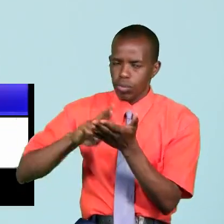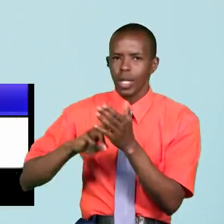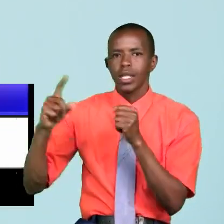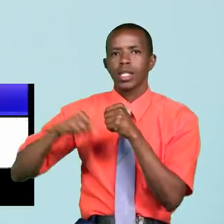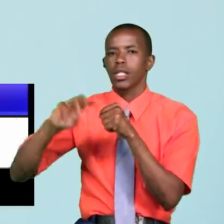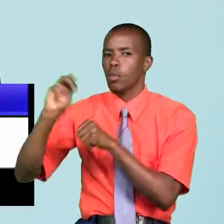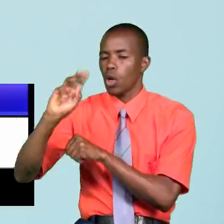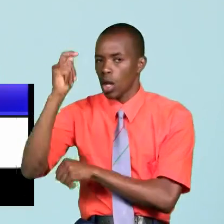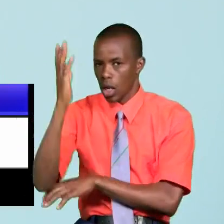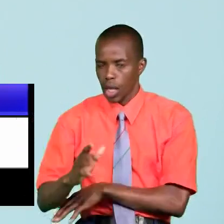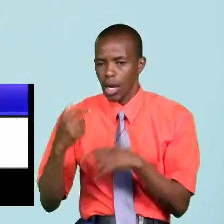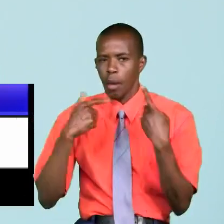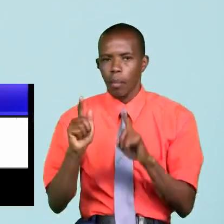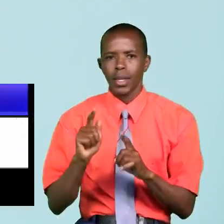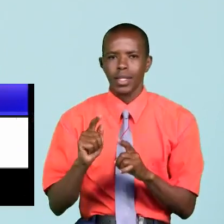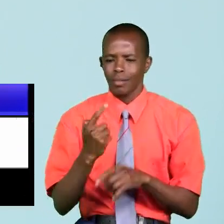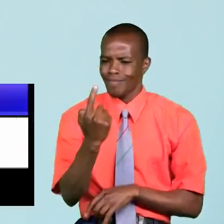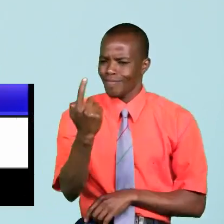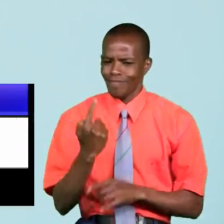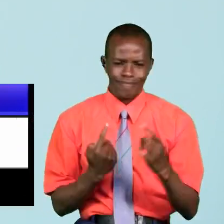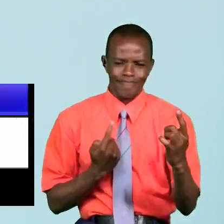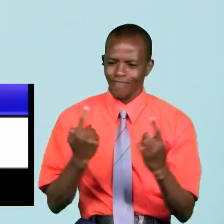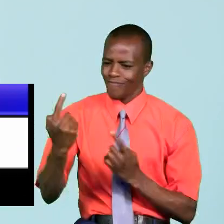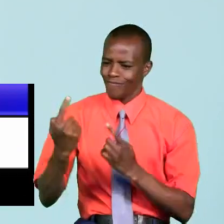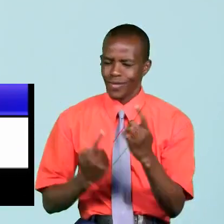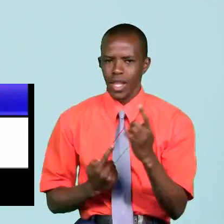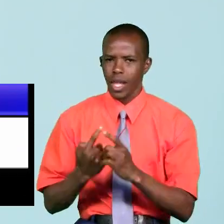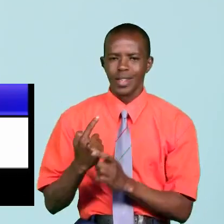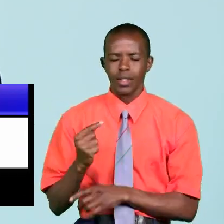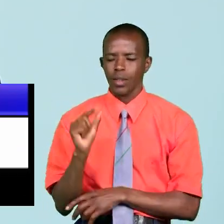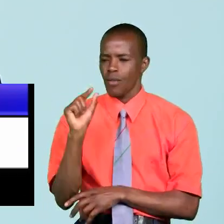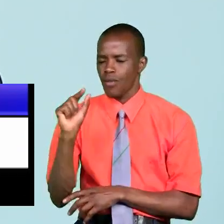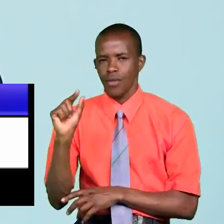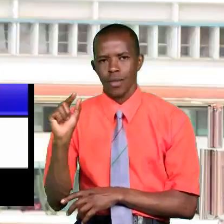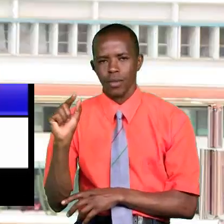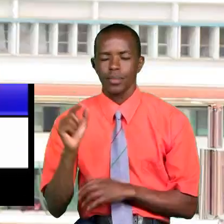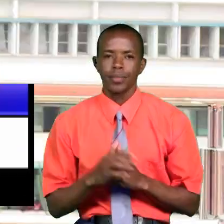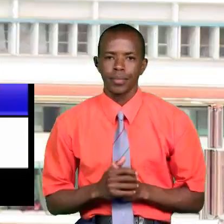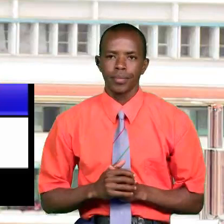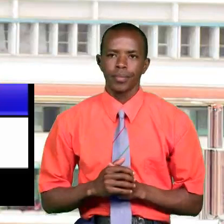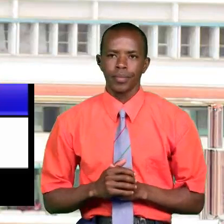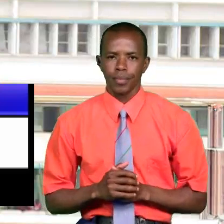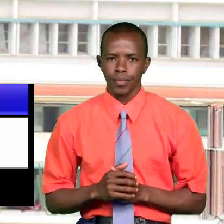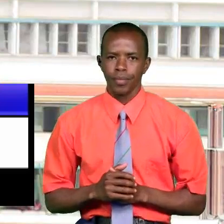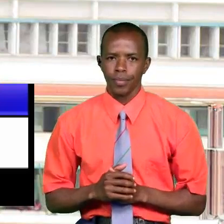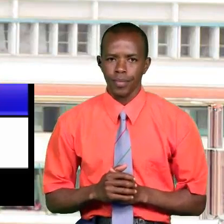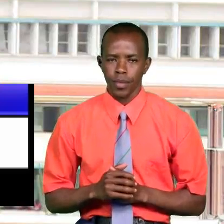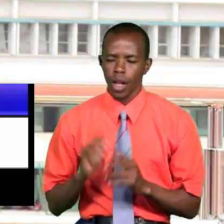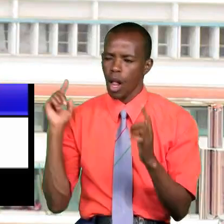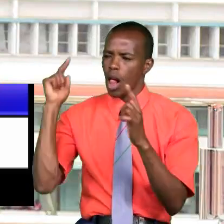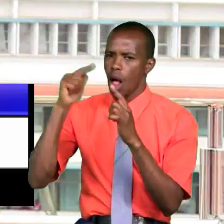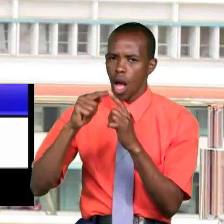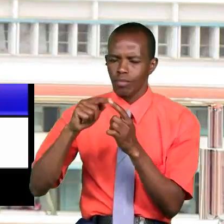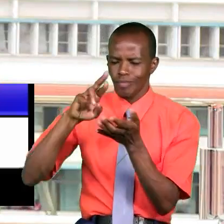Kenyans, but the response so far has been a bit not very encouraging. Setting the target